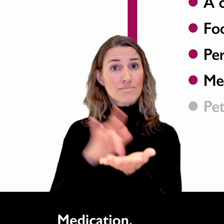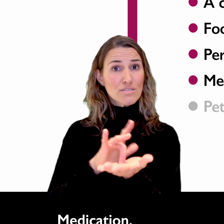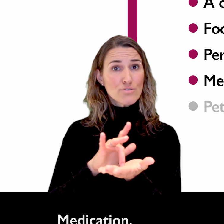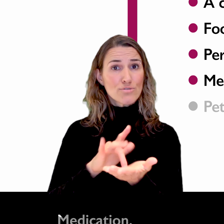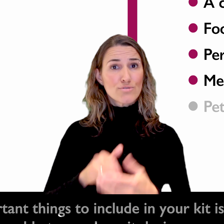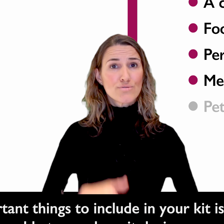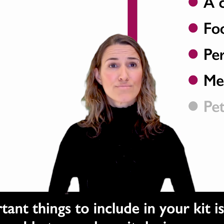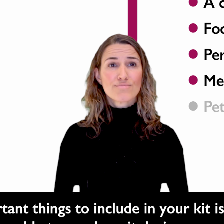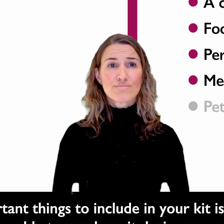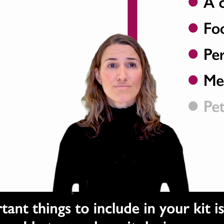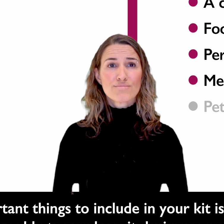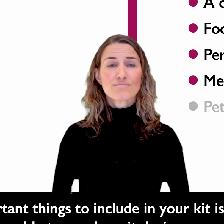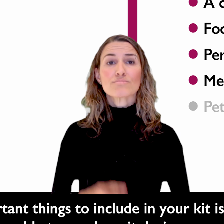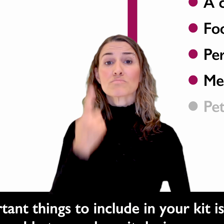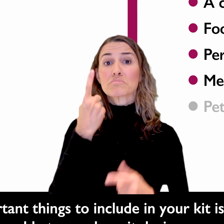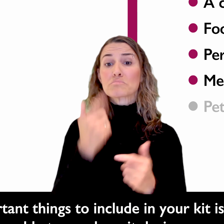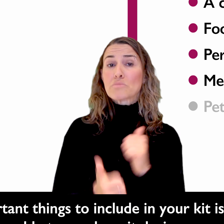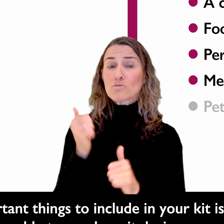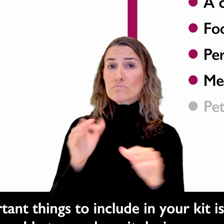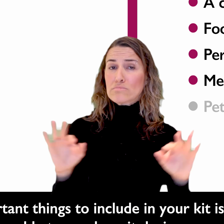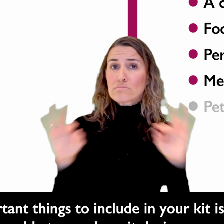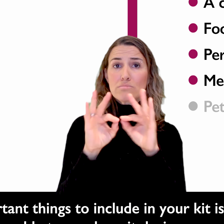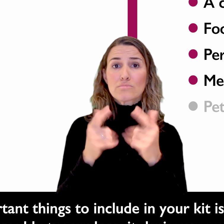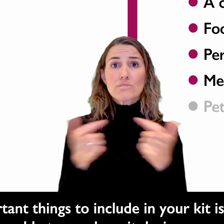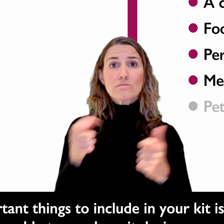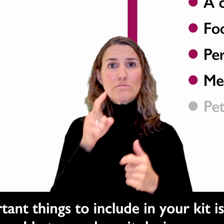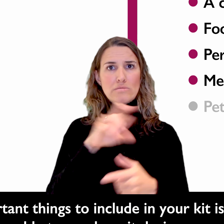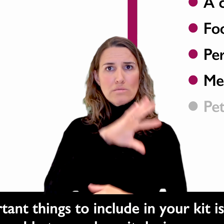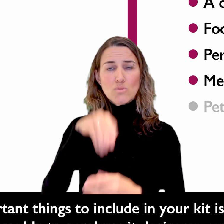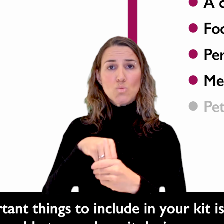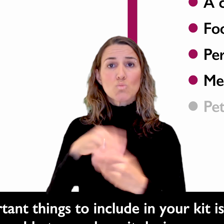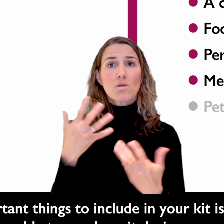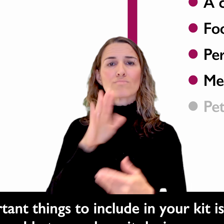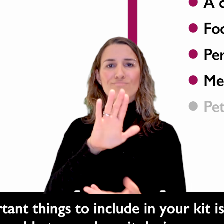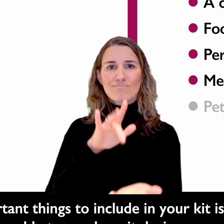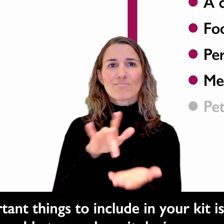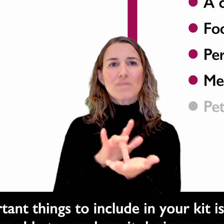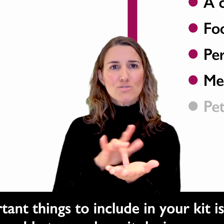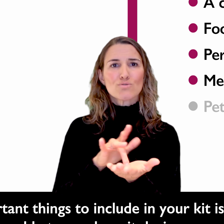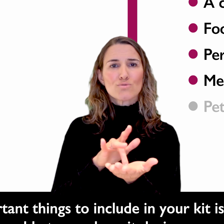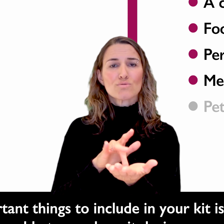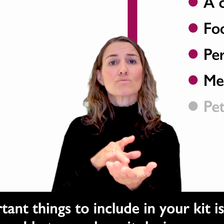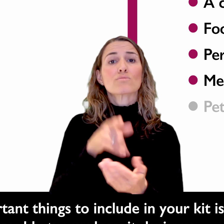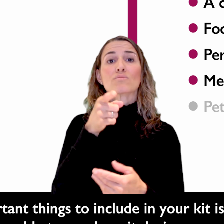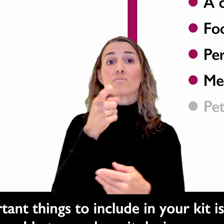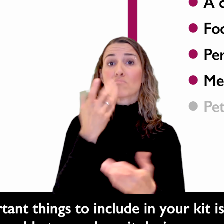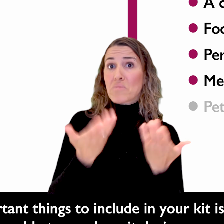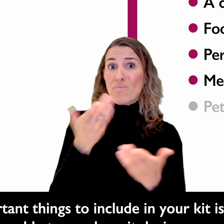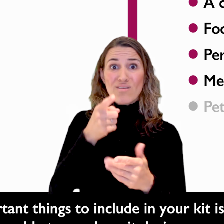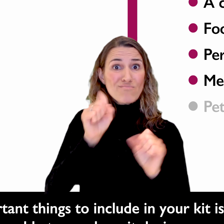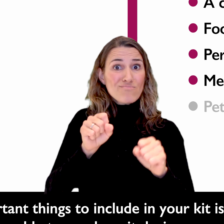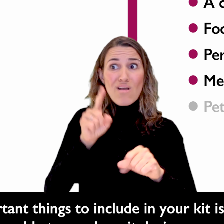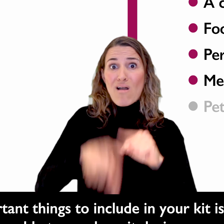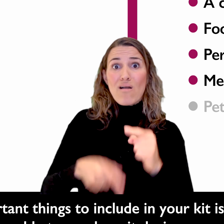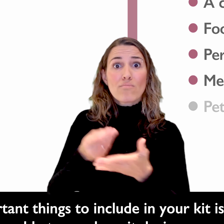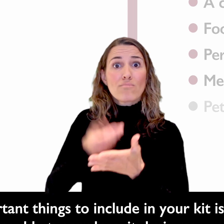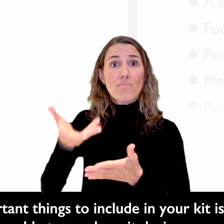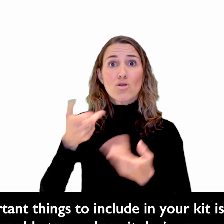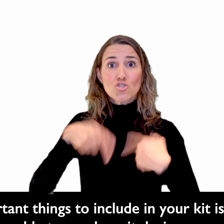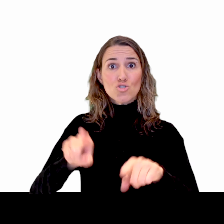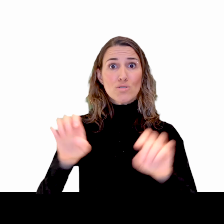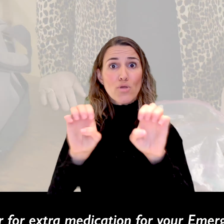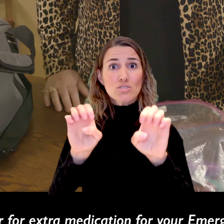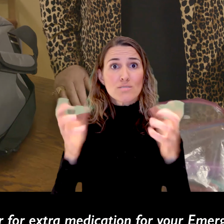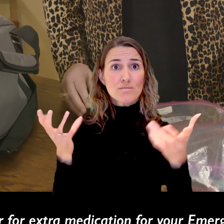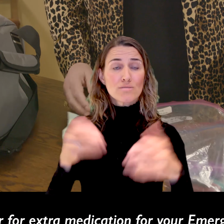Medication. One of the most important things to include in your kit is your medication. You may not be able to purchase it during an